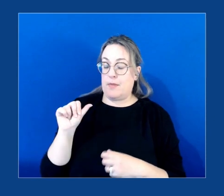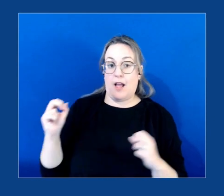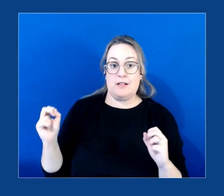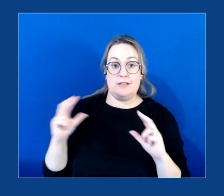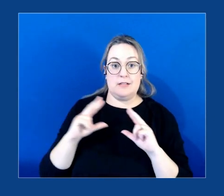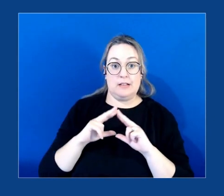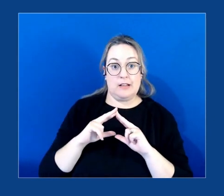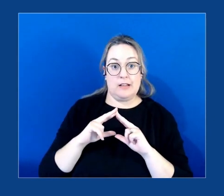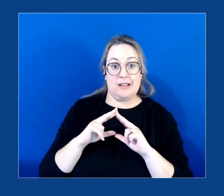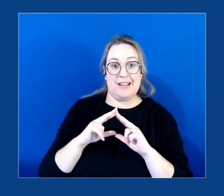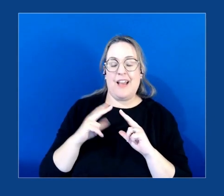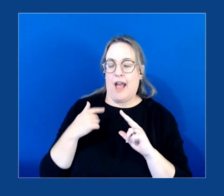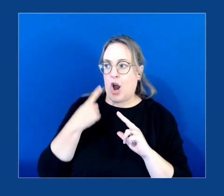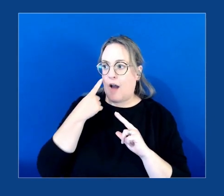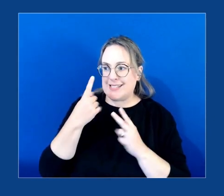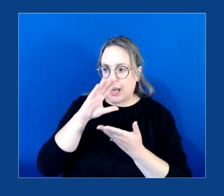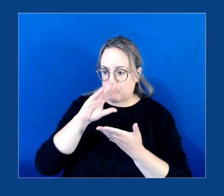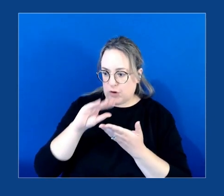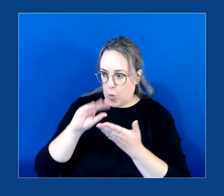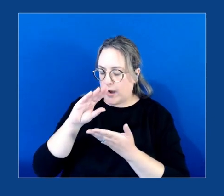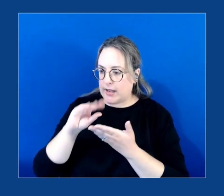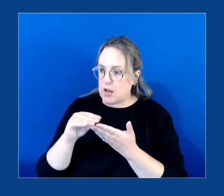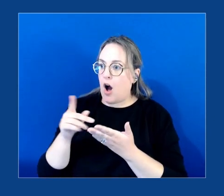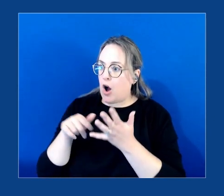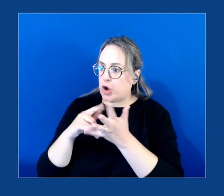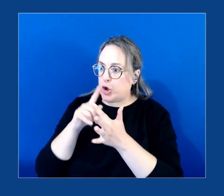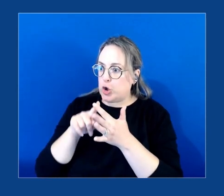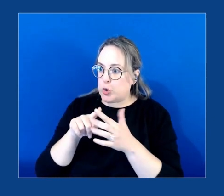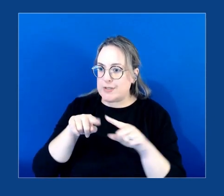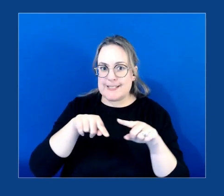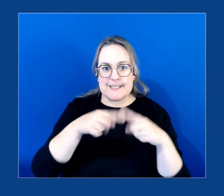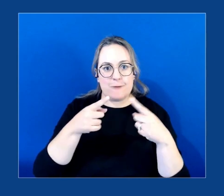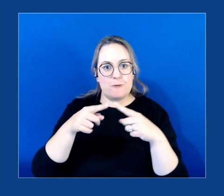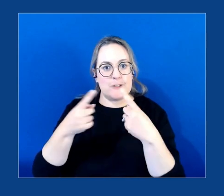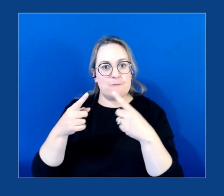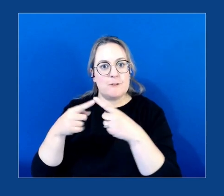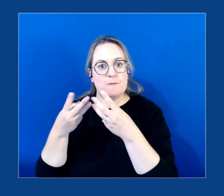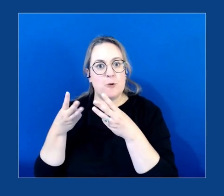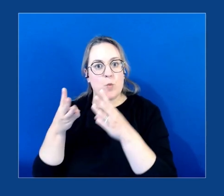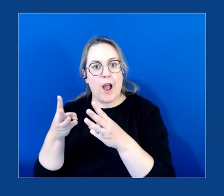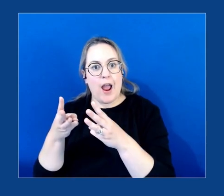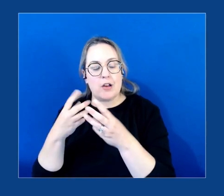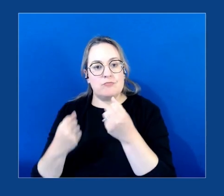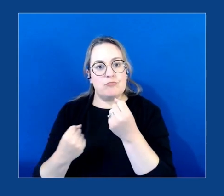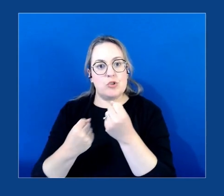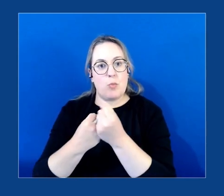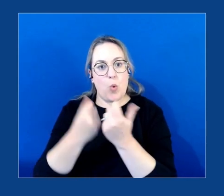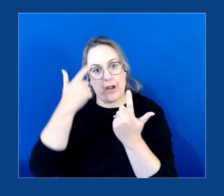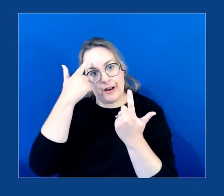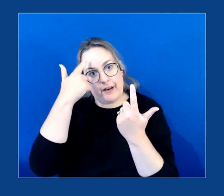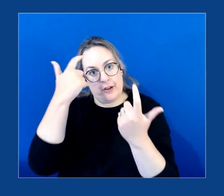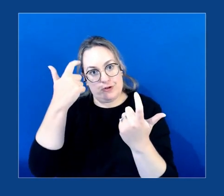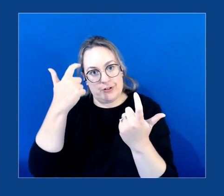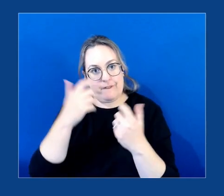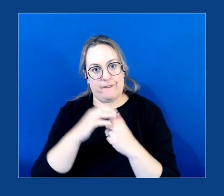how recordings have been used in a raft of ways to support initiatives of continuance and revitalisation. And we